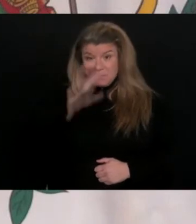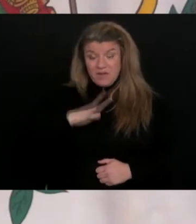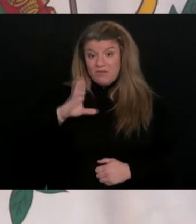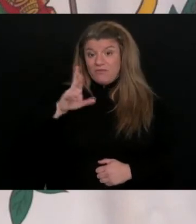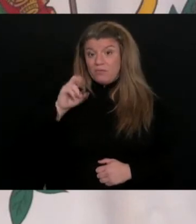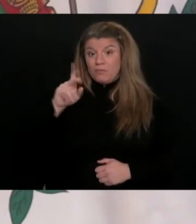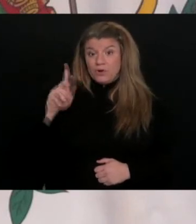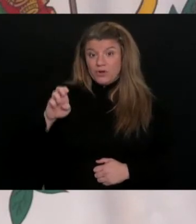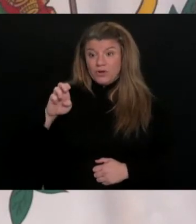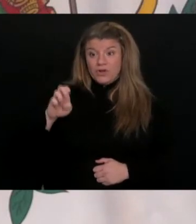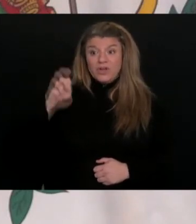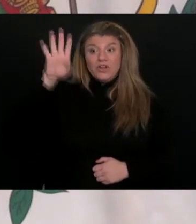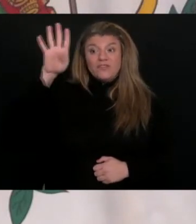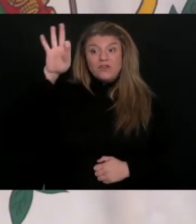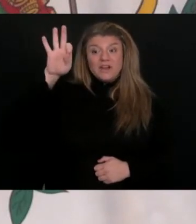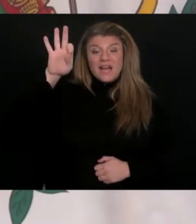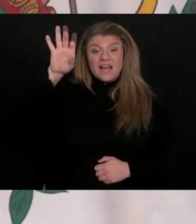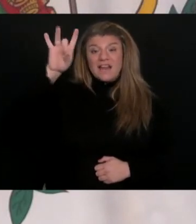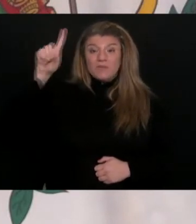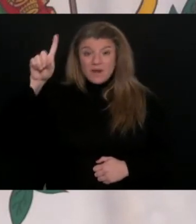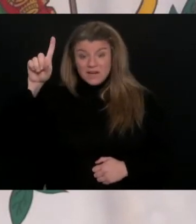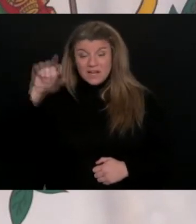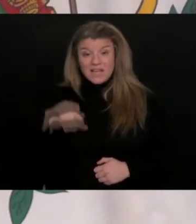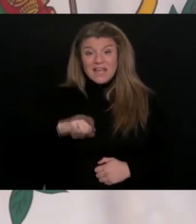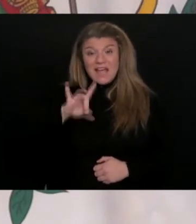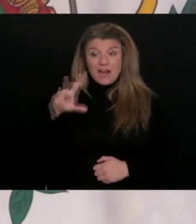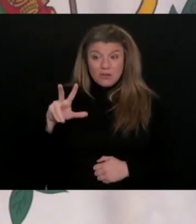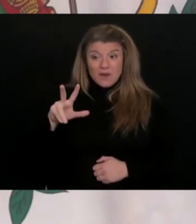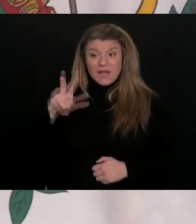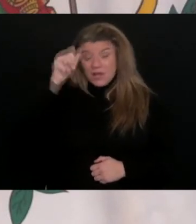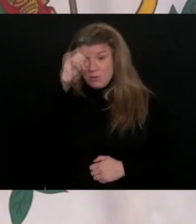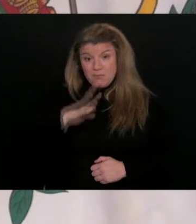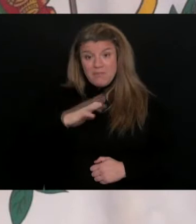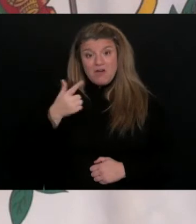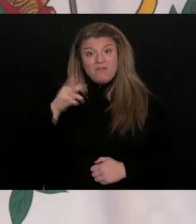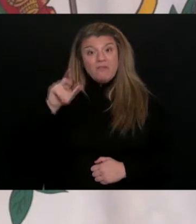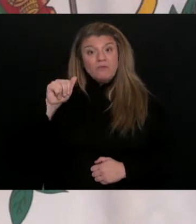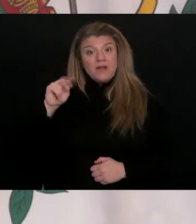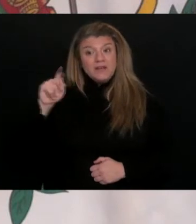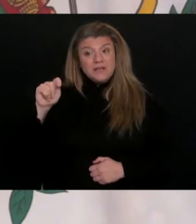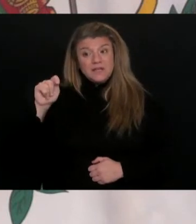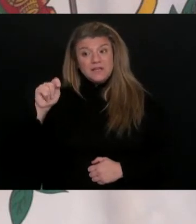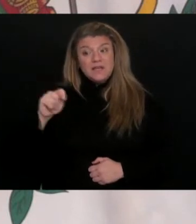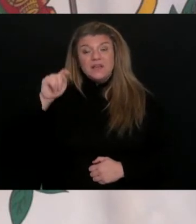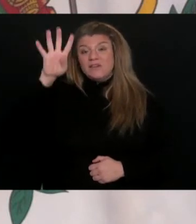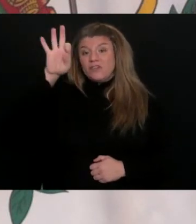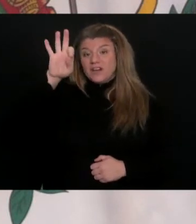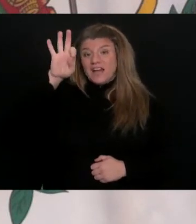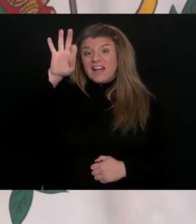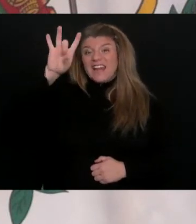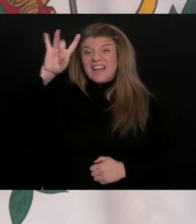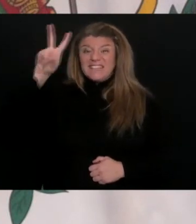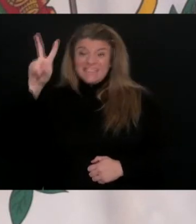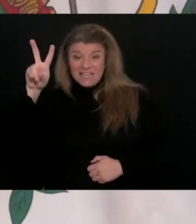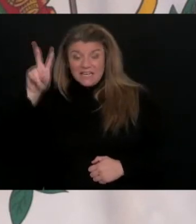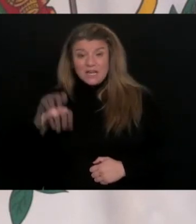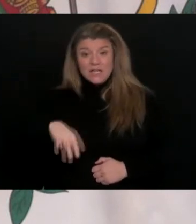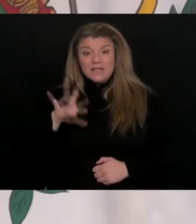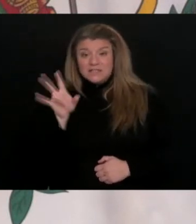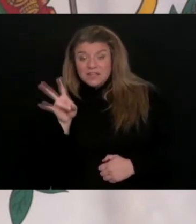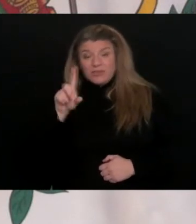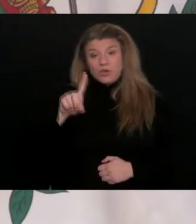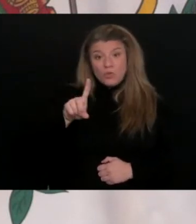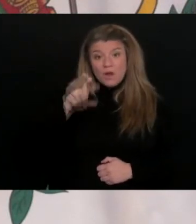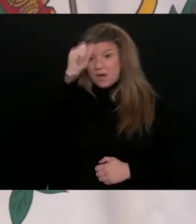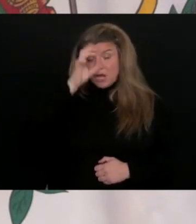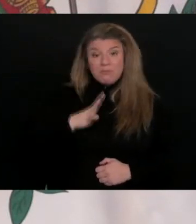Brooke County. The 4,981st death, an 83-year-old male from Grant County. The 4,982nd death, a